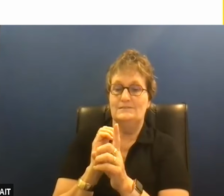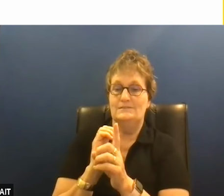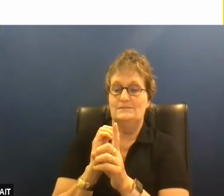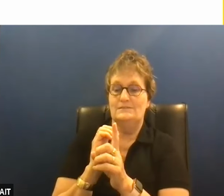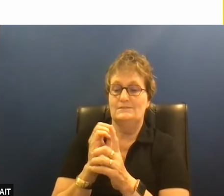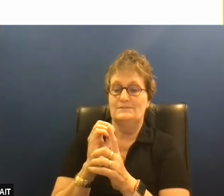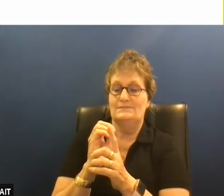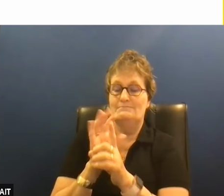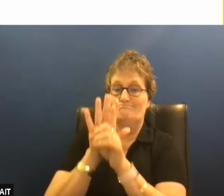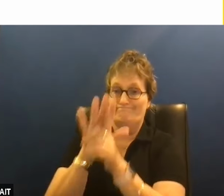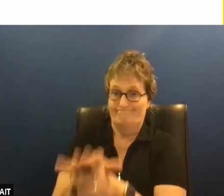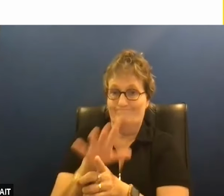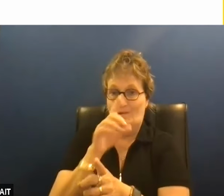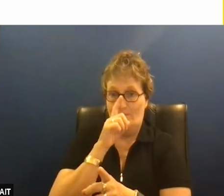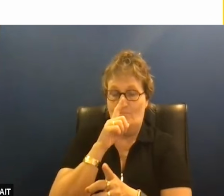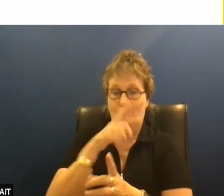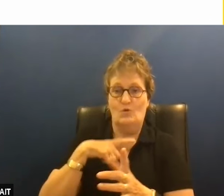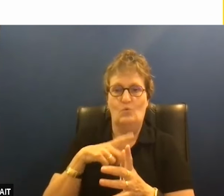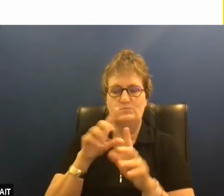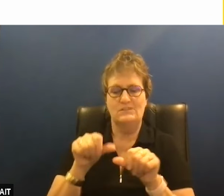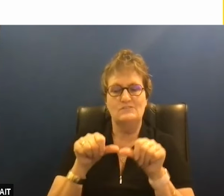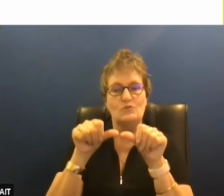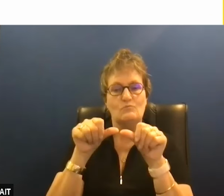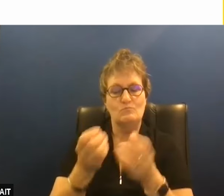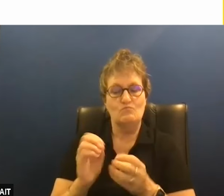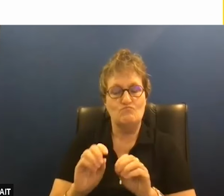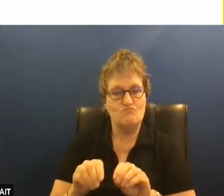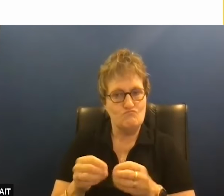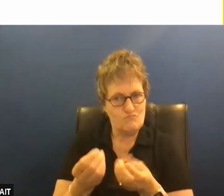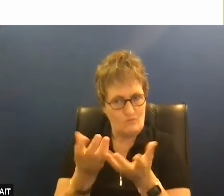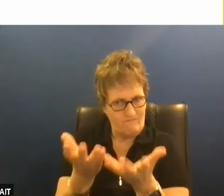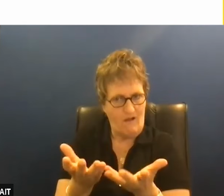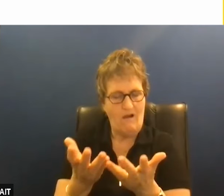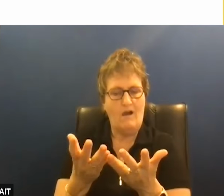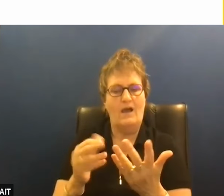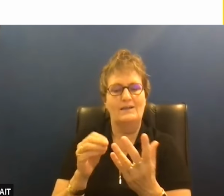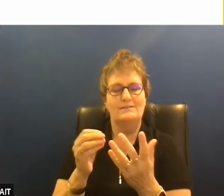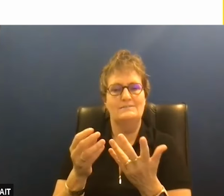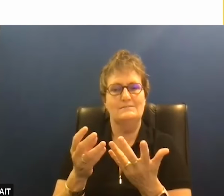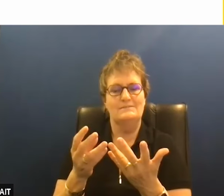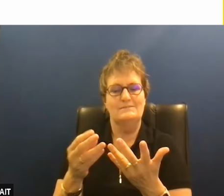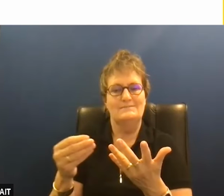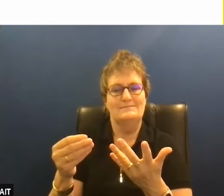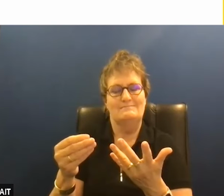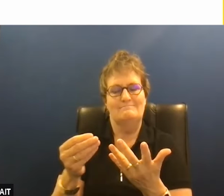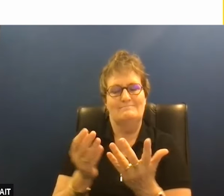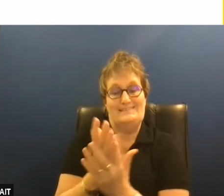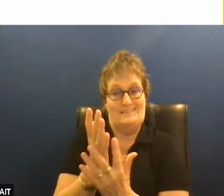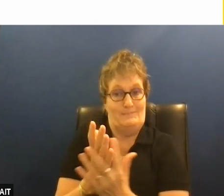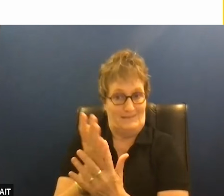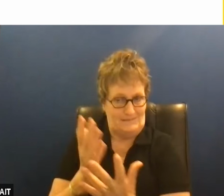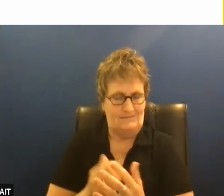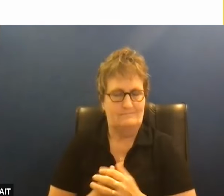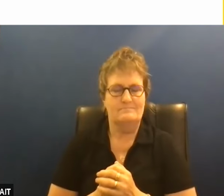don't provide accessible format of informational content or engagement.